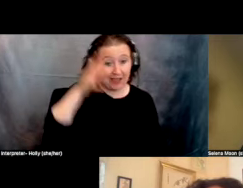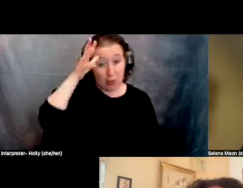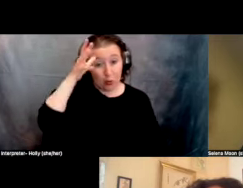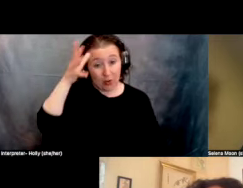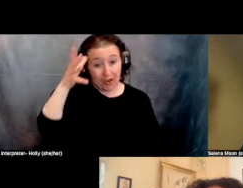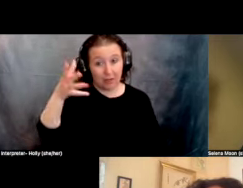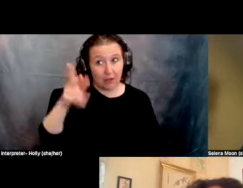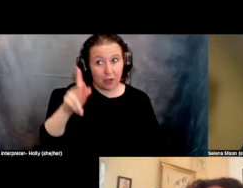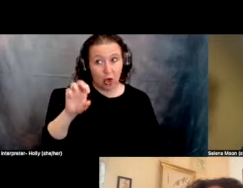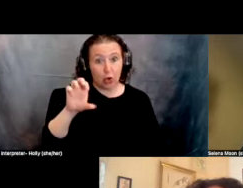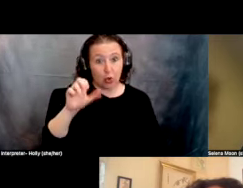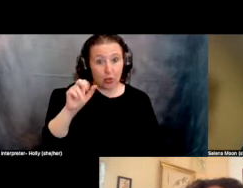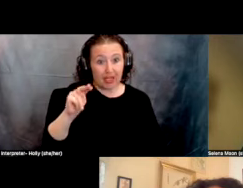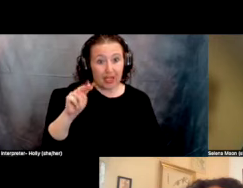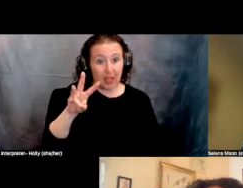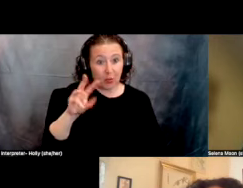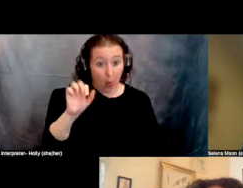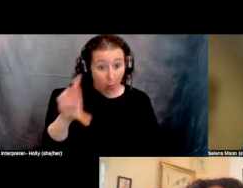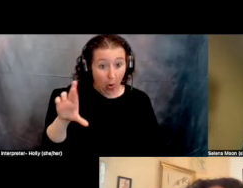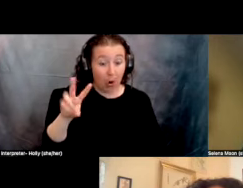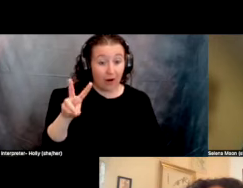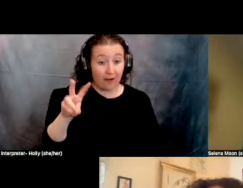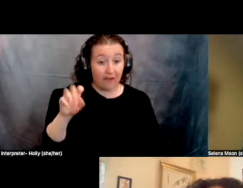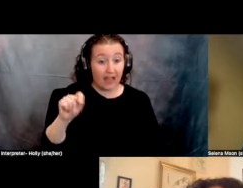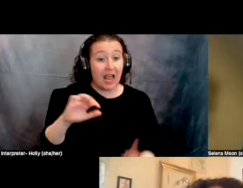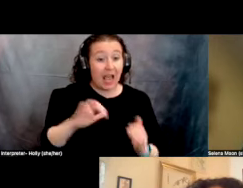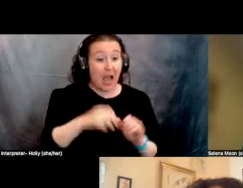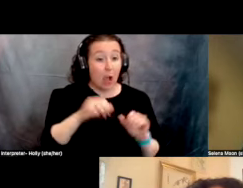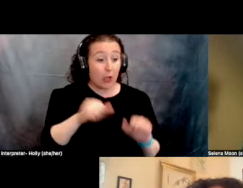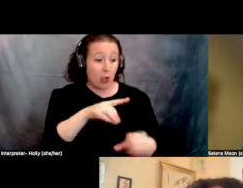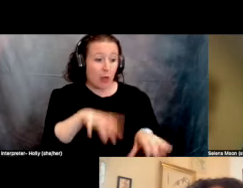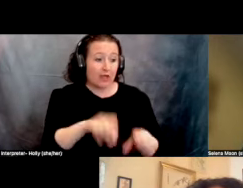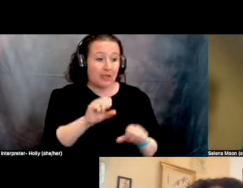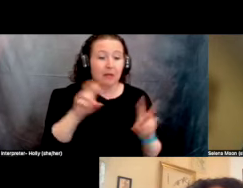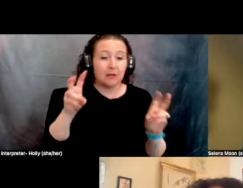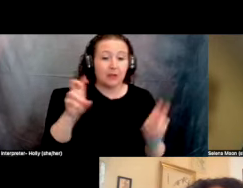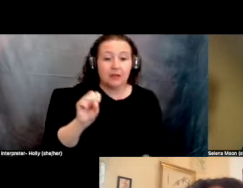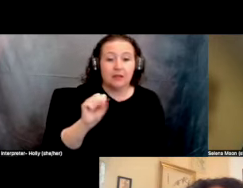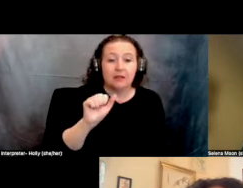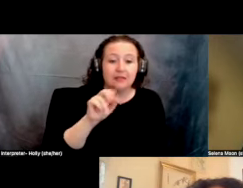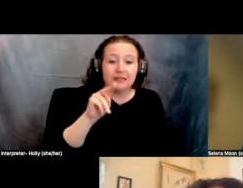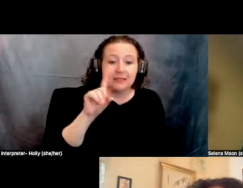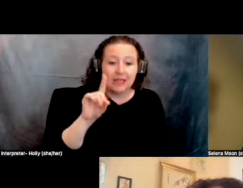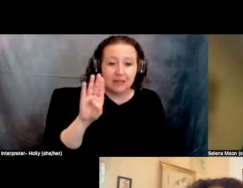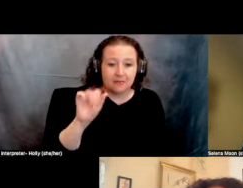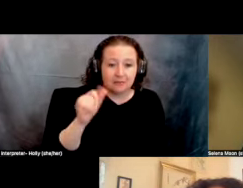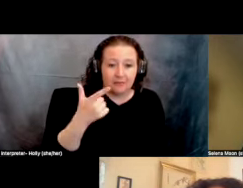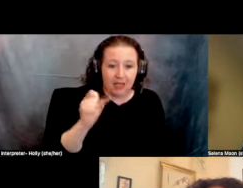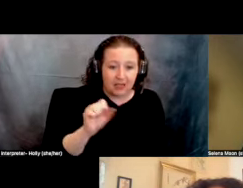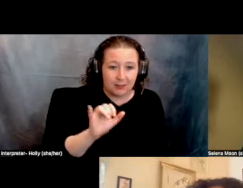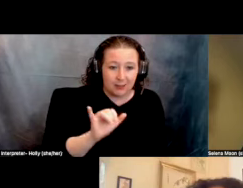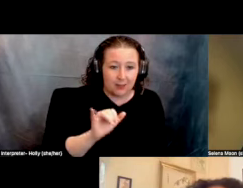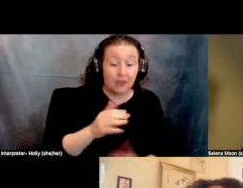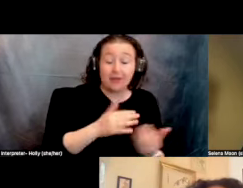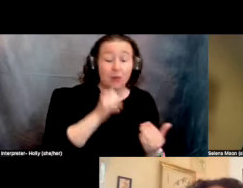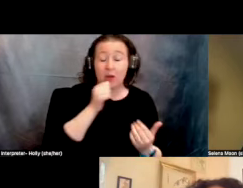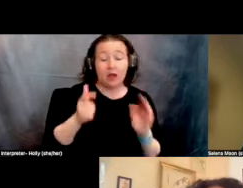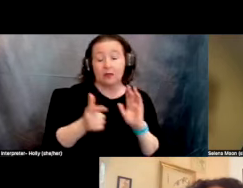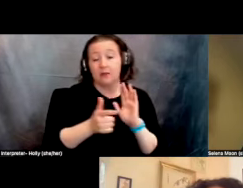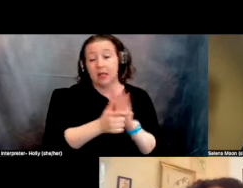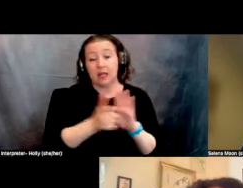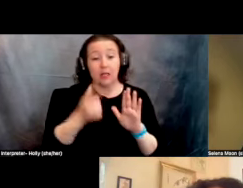vet, was also like, how can you adopt sandbags too? So like, even though it wasn't against the law to get married or to